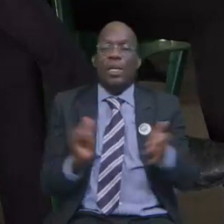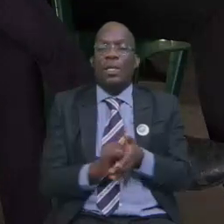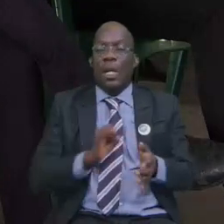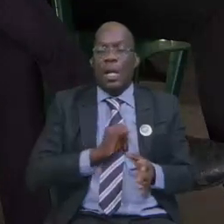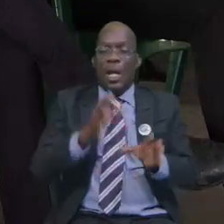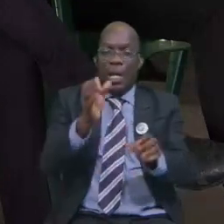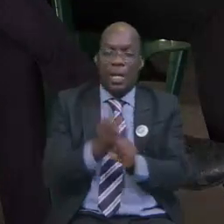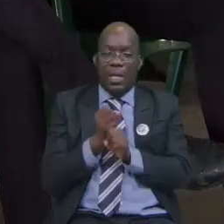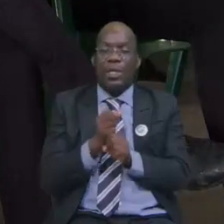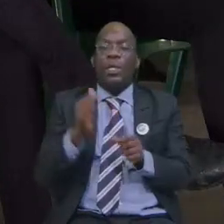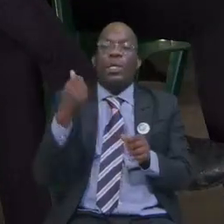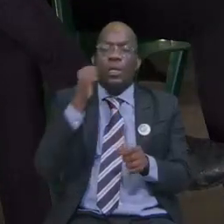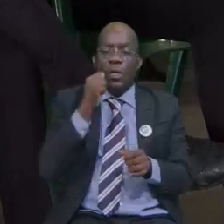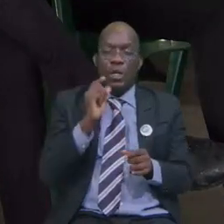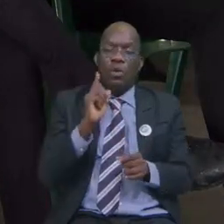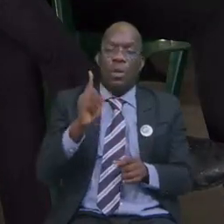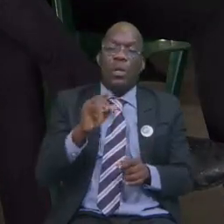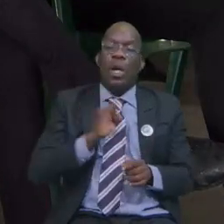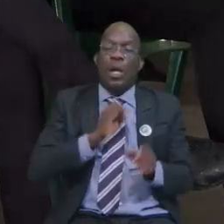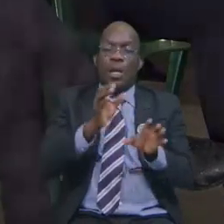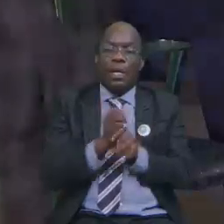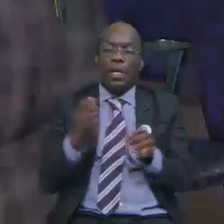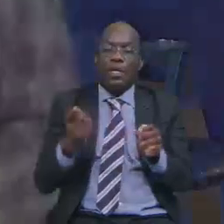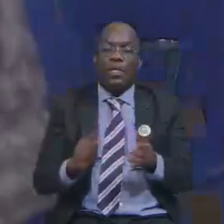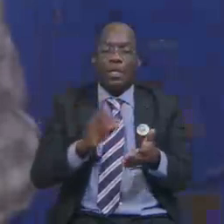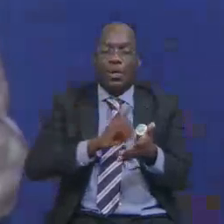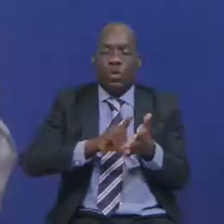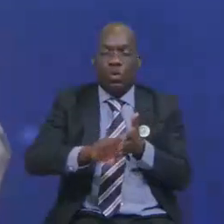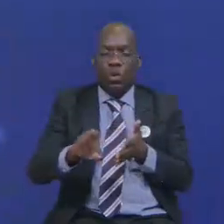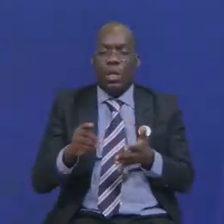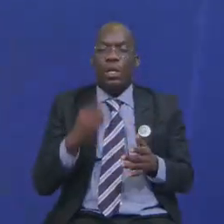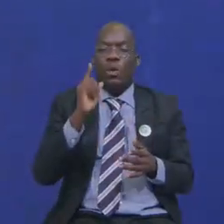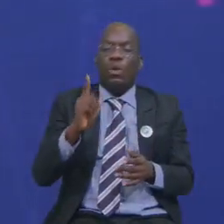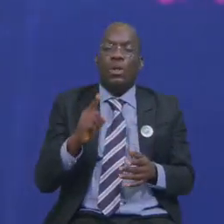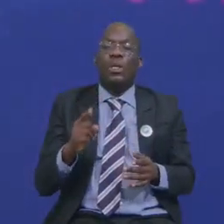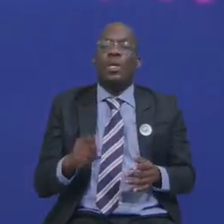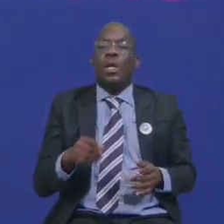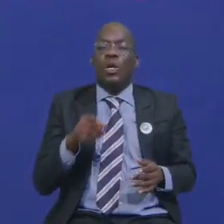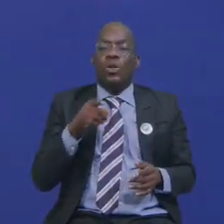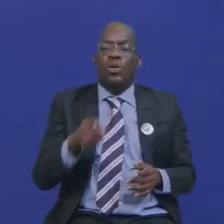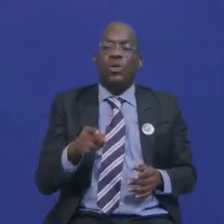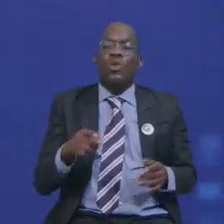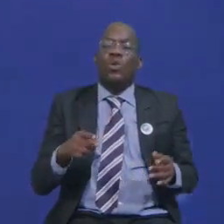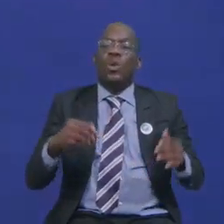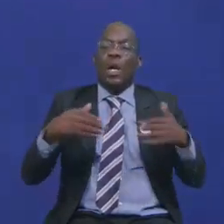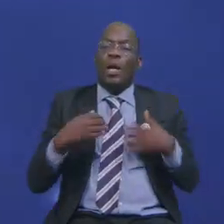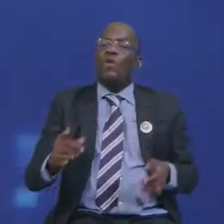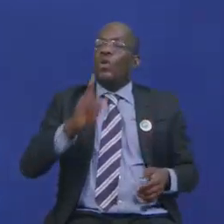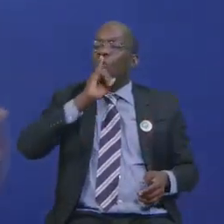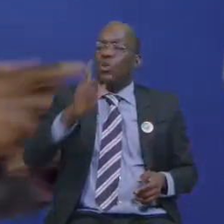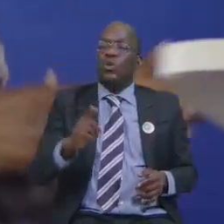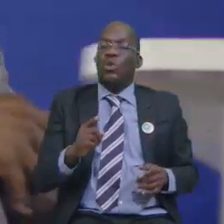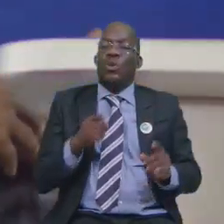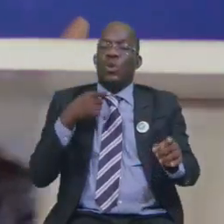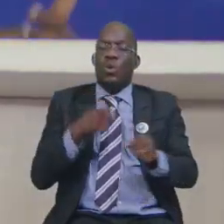daily one. I achieve the weekly one. Realizable, realistic steps that I take.